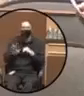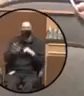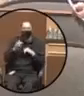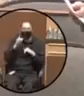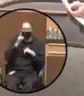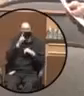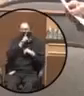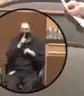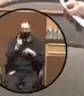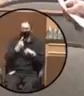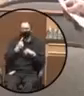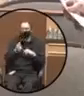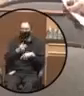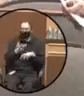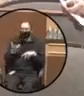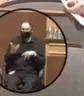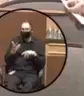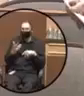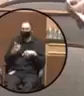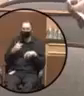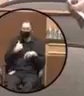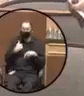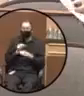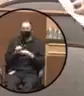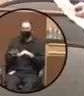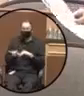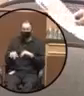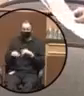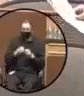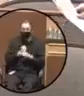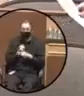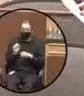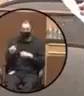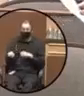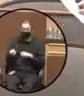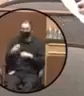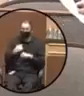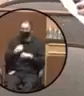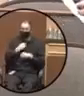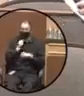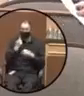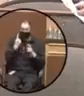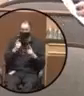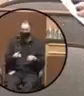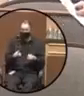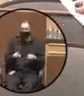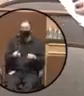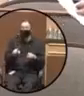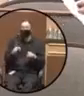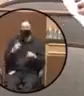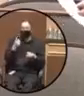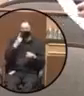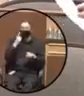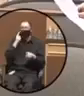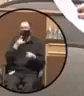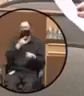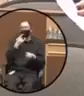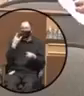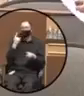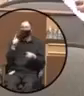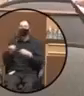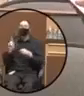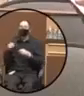all. This is not okay. I do not consent. Masks should have been and should always